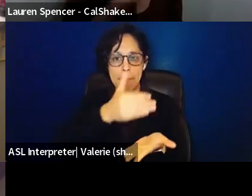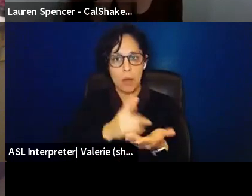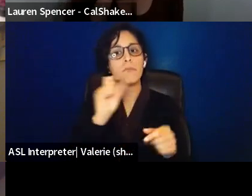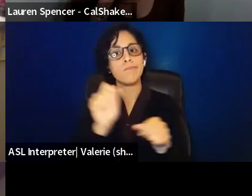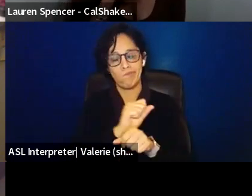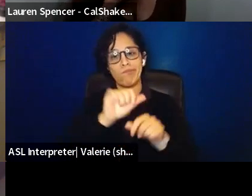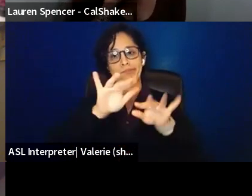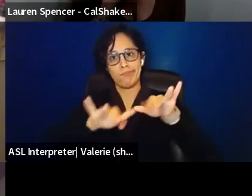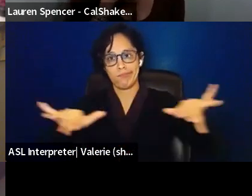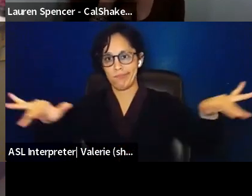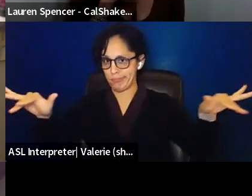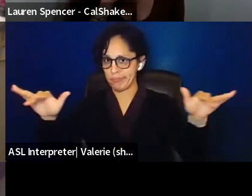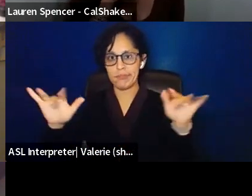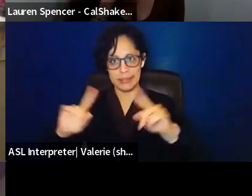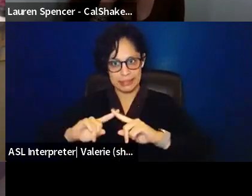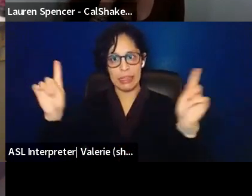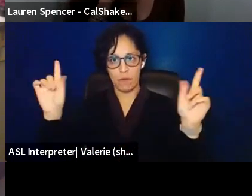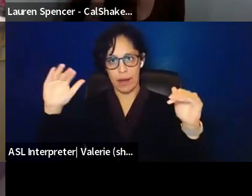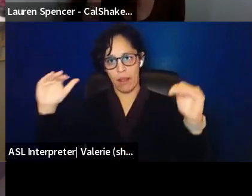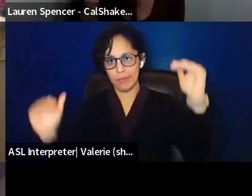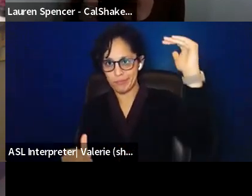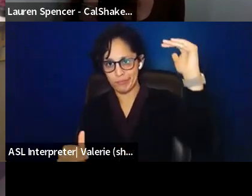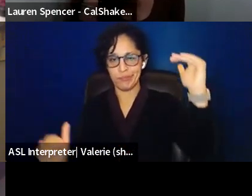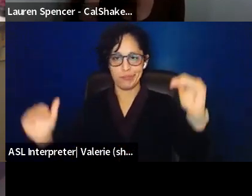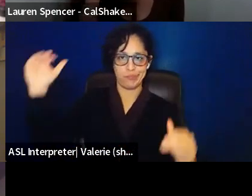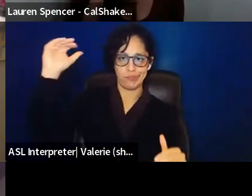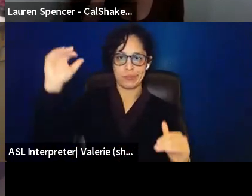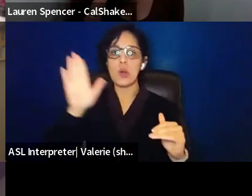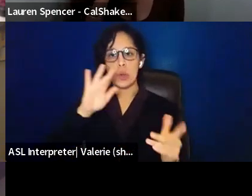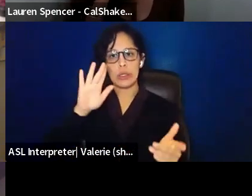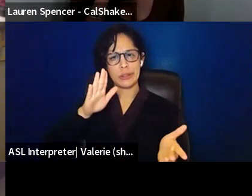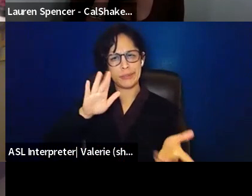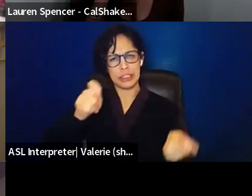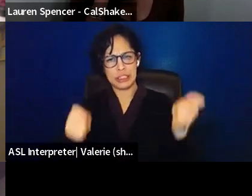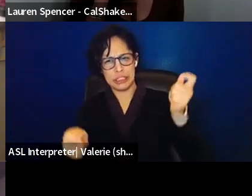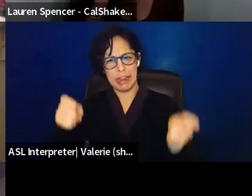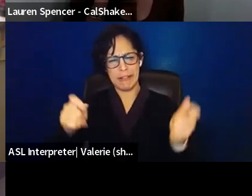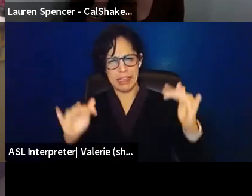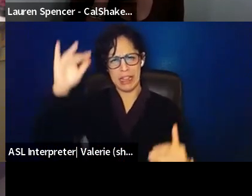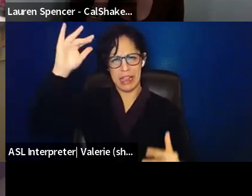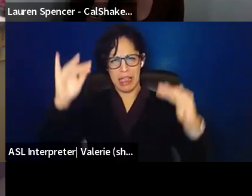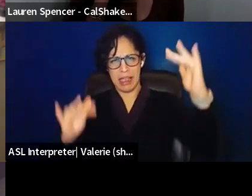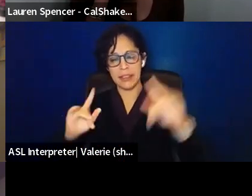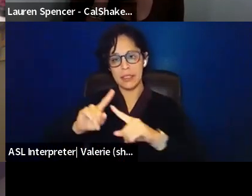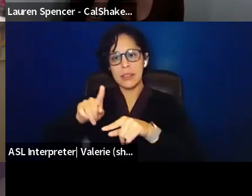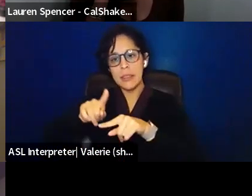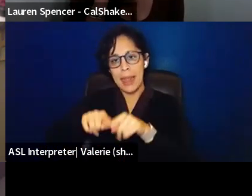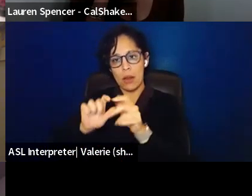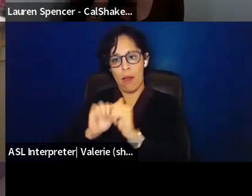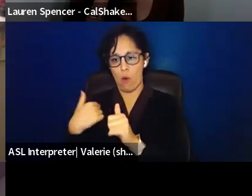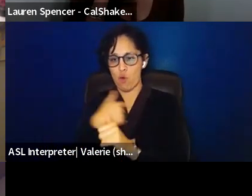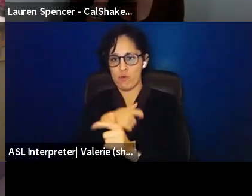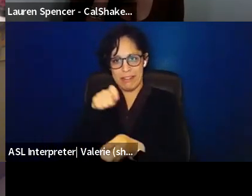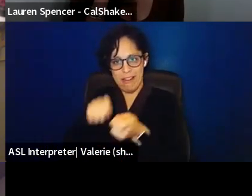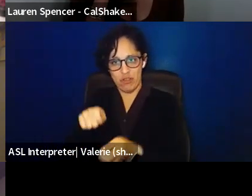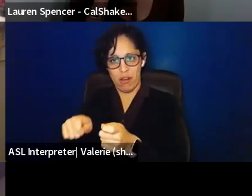multiples. And that's going to shift as we continue to build various different parts of the organization. But it's been a real interesting and